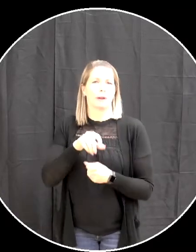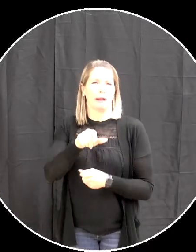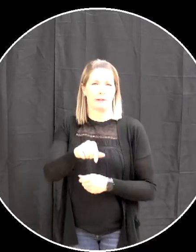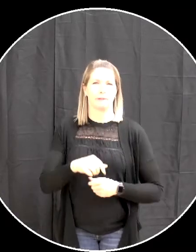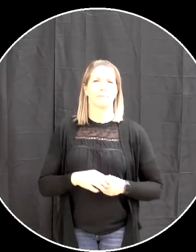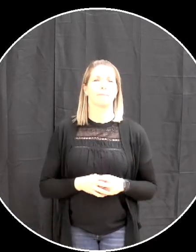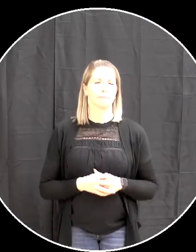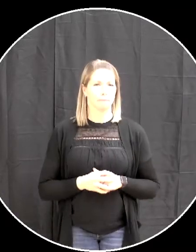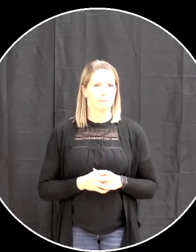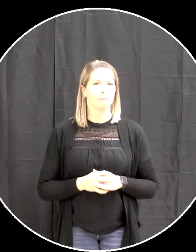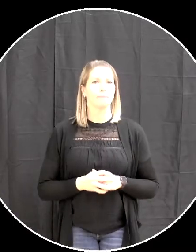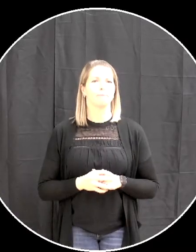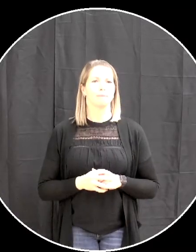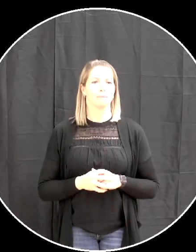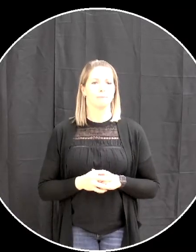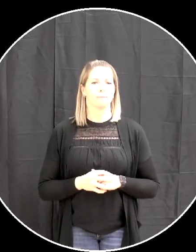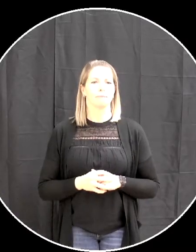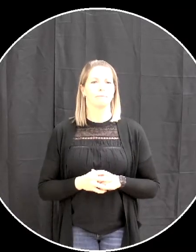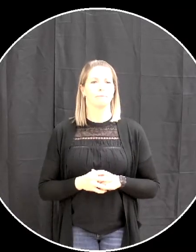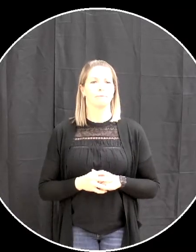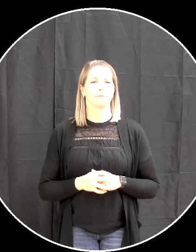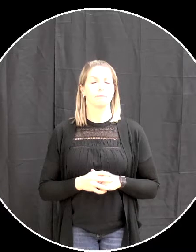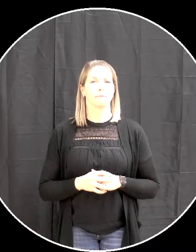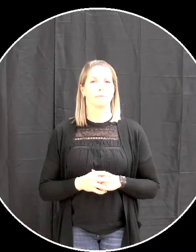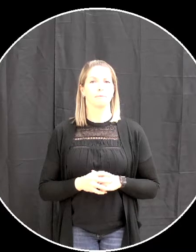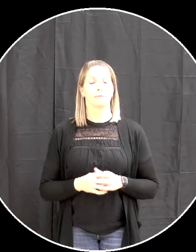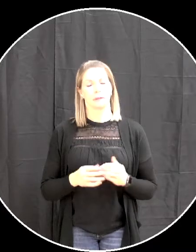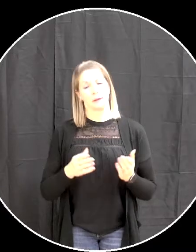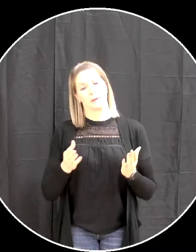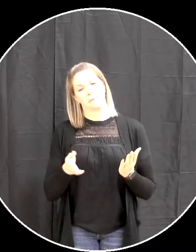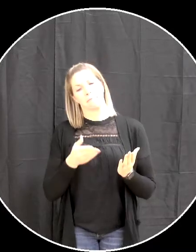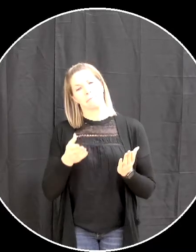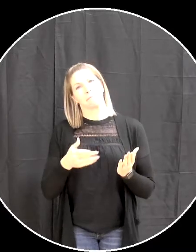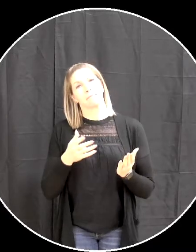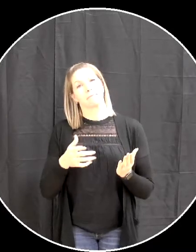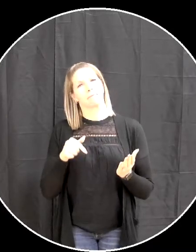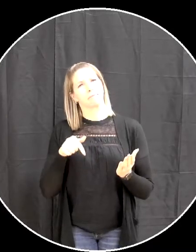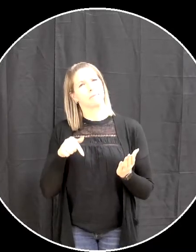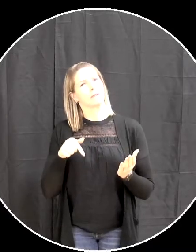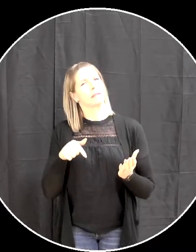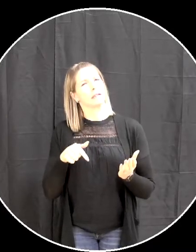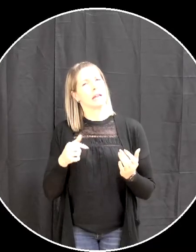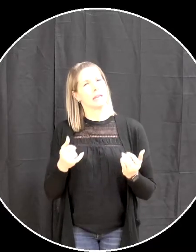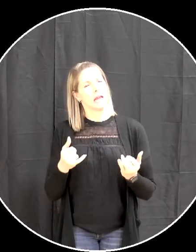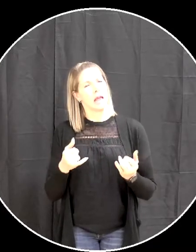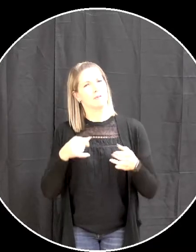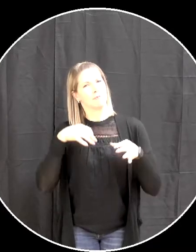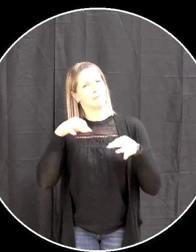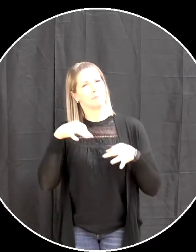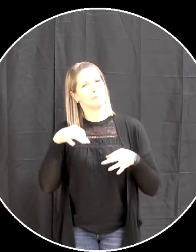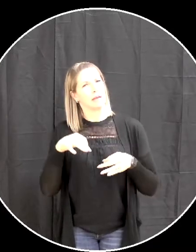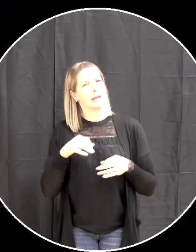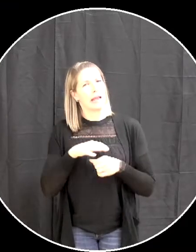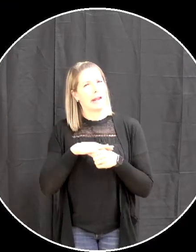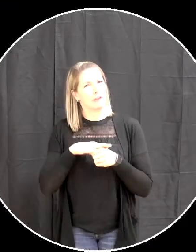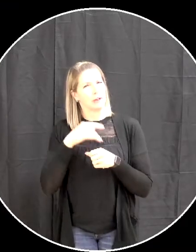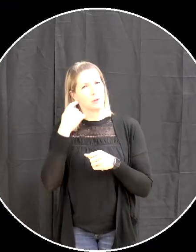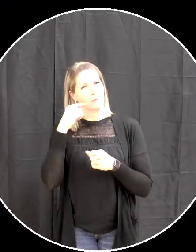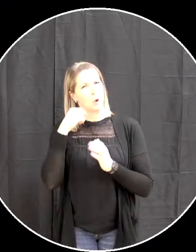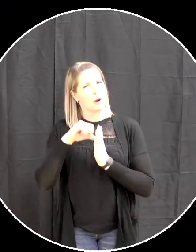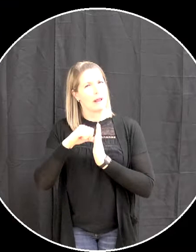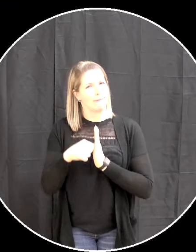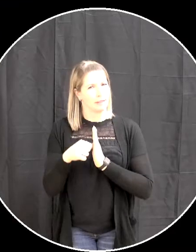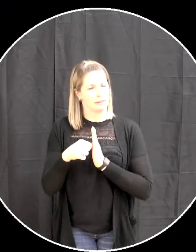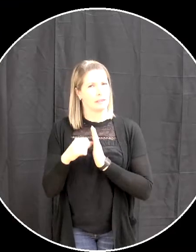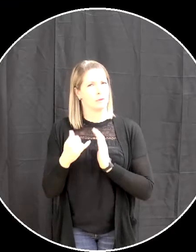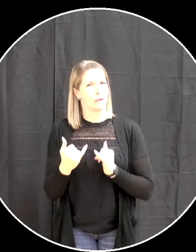So the next couple of pages talk a little bit more detail about our areas of emphasis. And so I will turn it over to